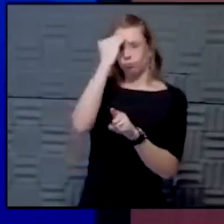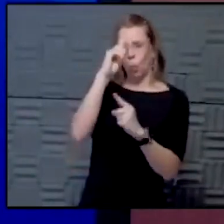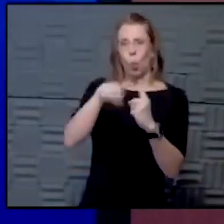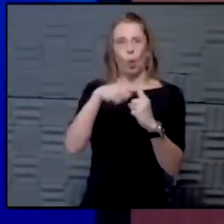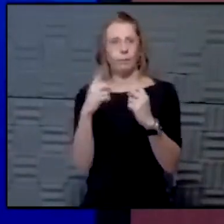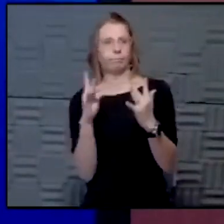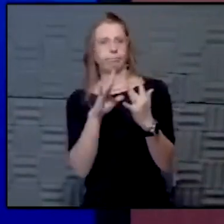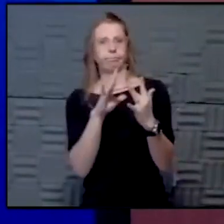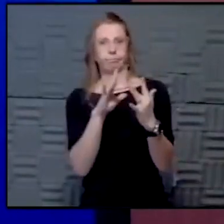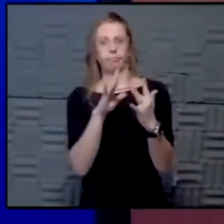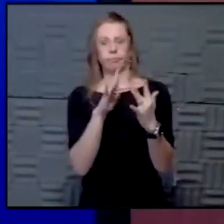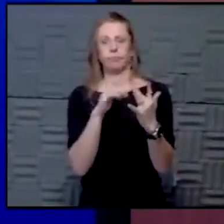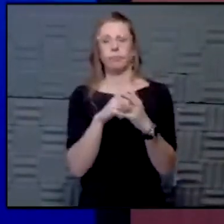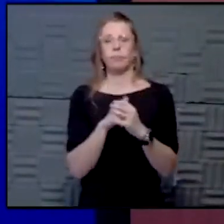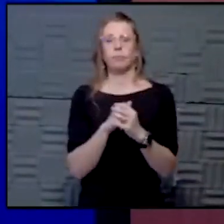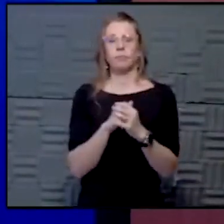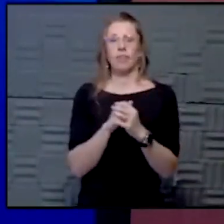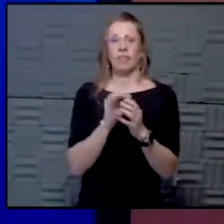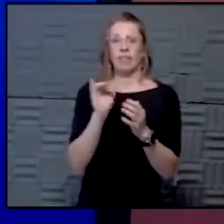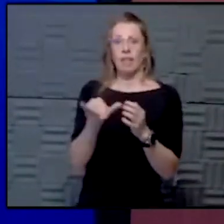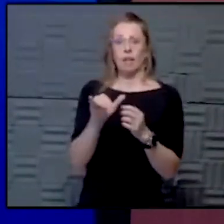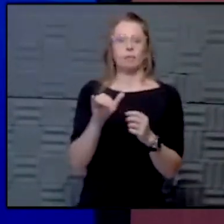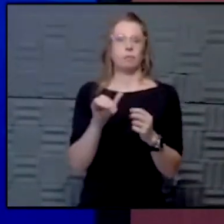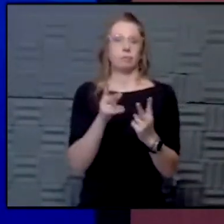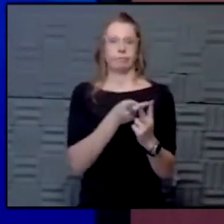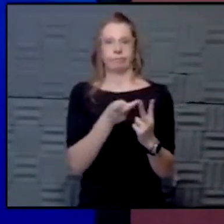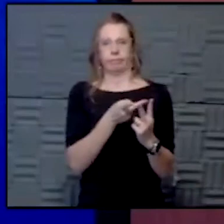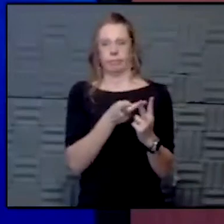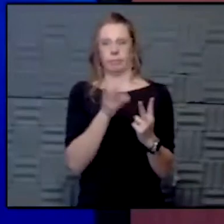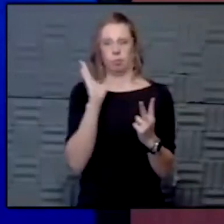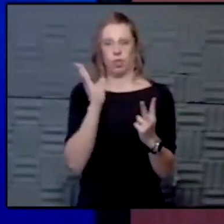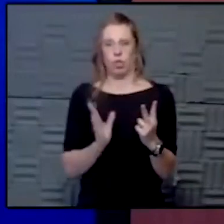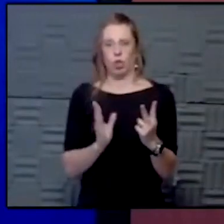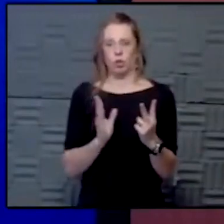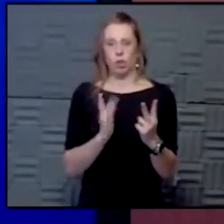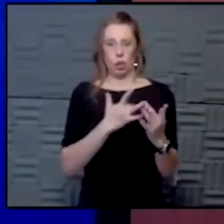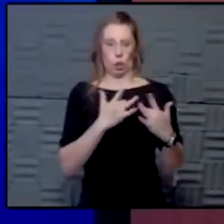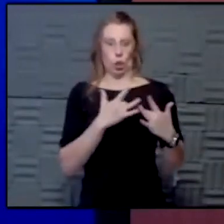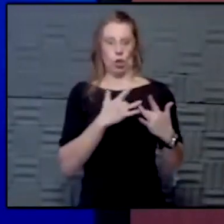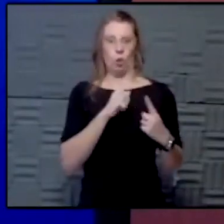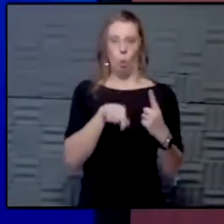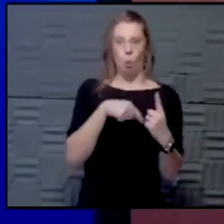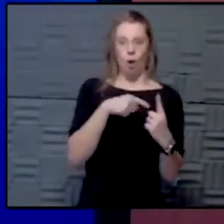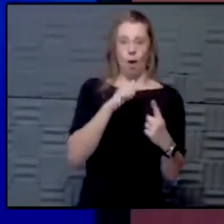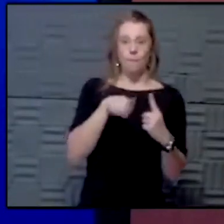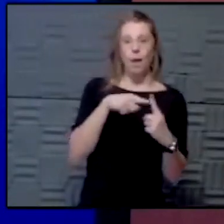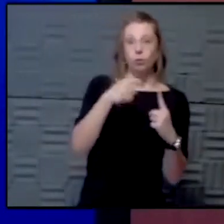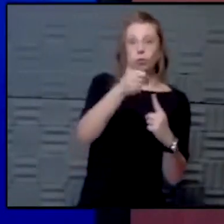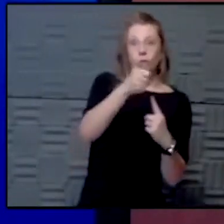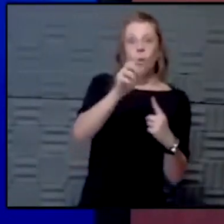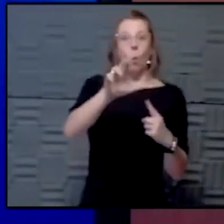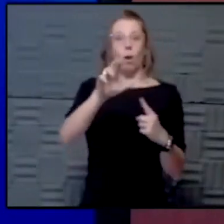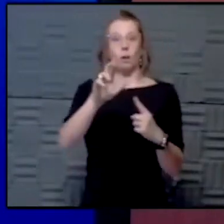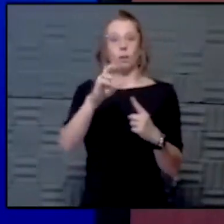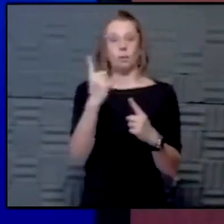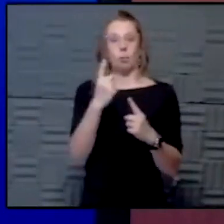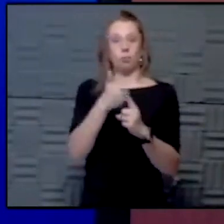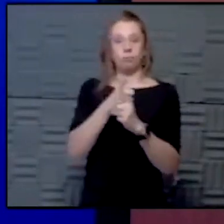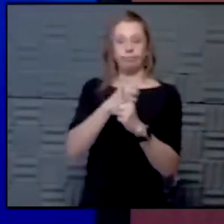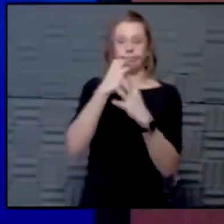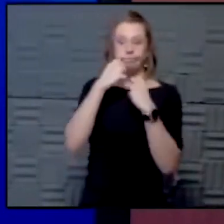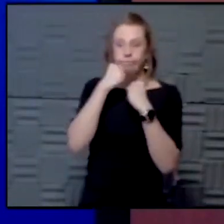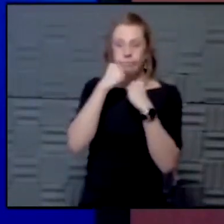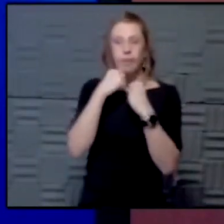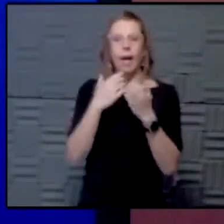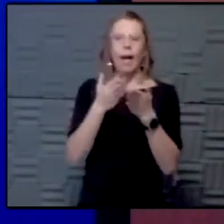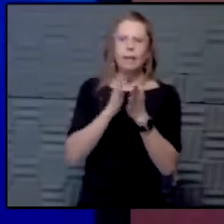out, which is really, as we said, I think as our guest said so well, anytime you're concerned about yourself or someone you care about, ask them how they're